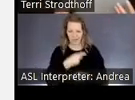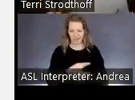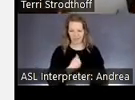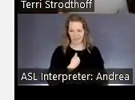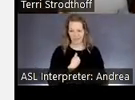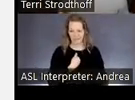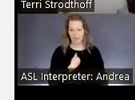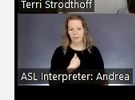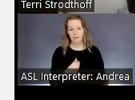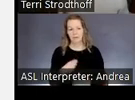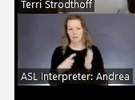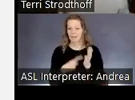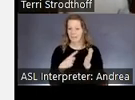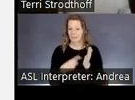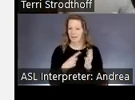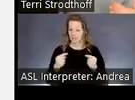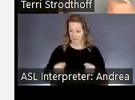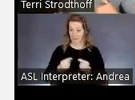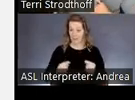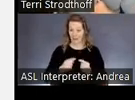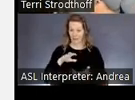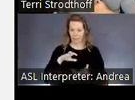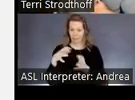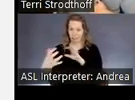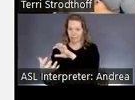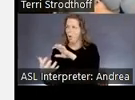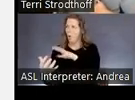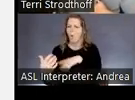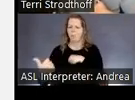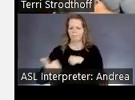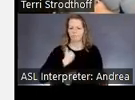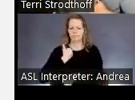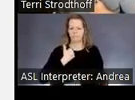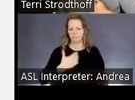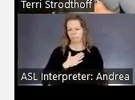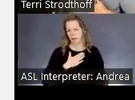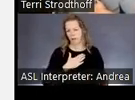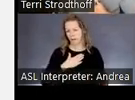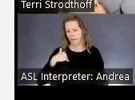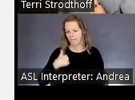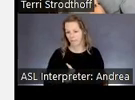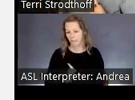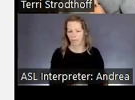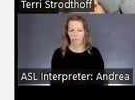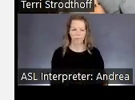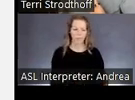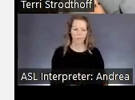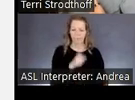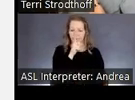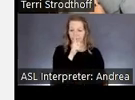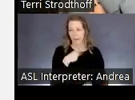of us distort the pain. It's all my fault. I'm helpless in getting out of